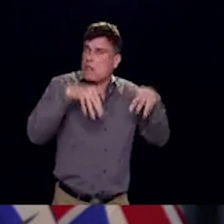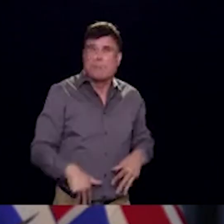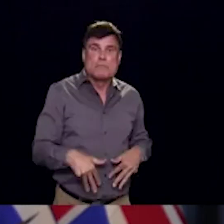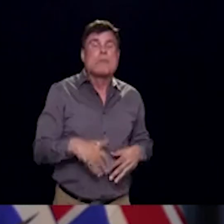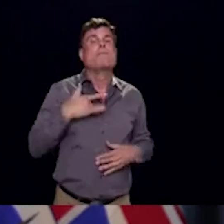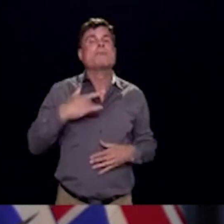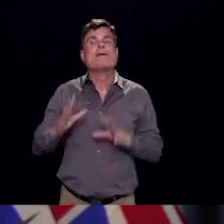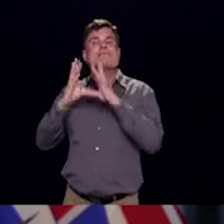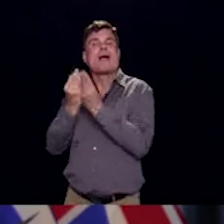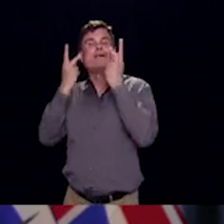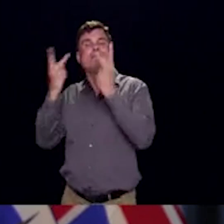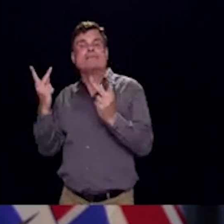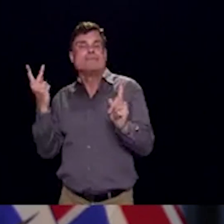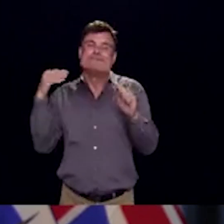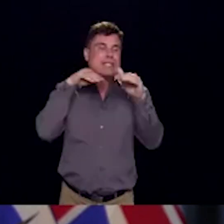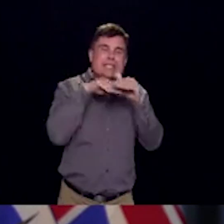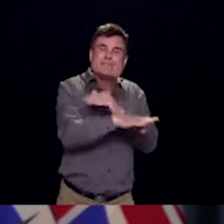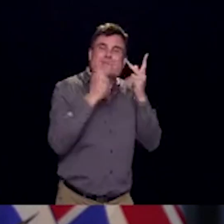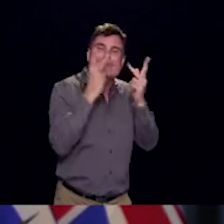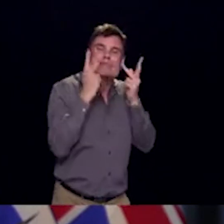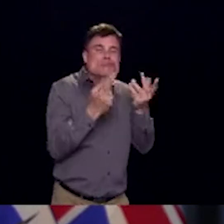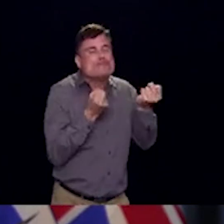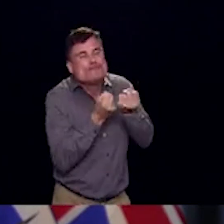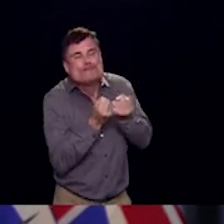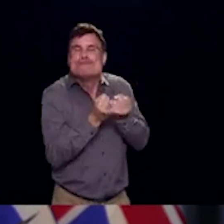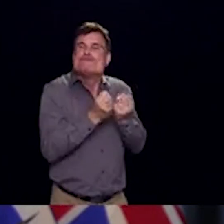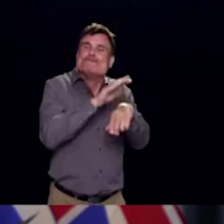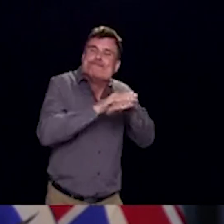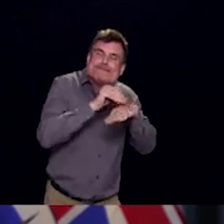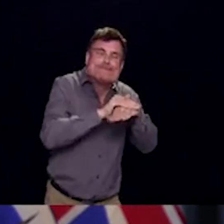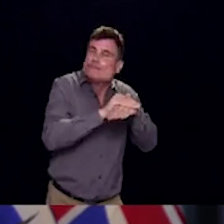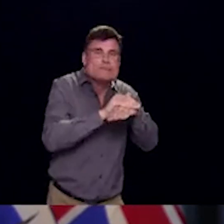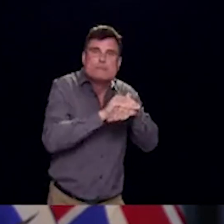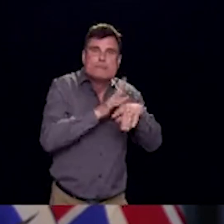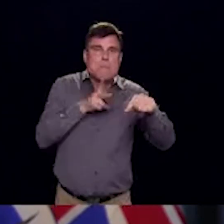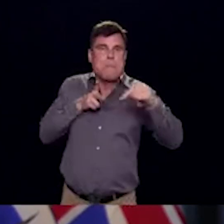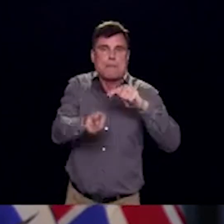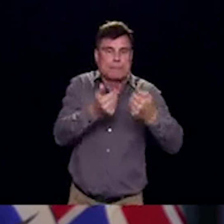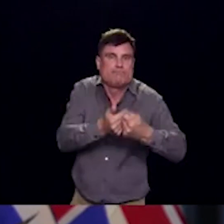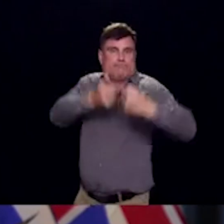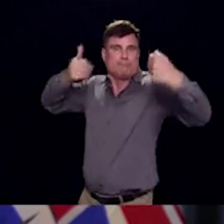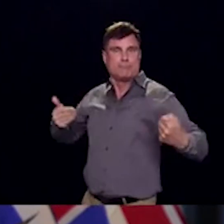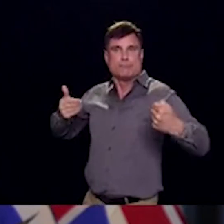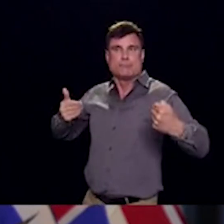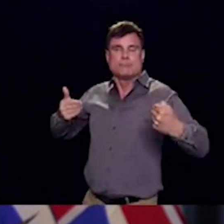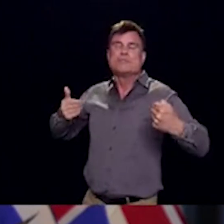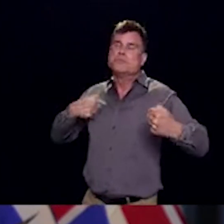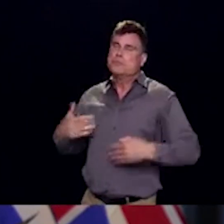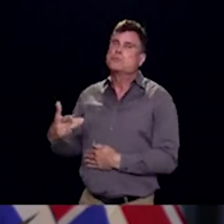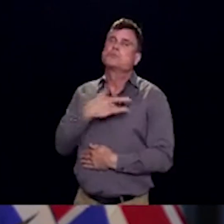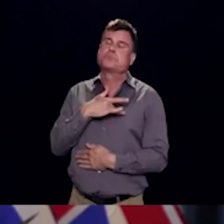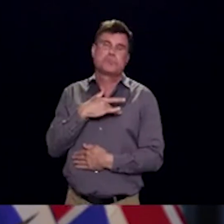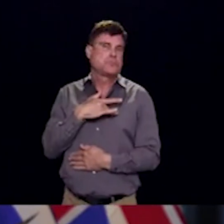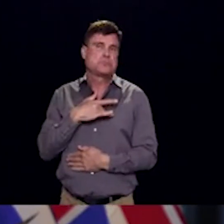by the resiliency that so many have shown to get through this so challenging time, and I am very grateful as well for the many